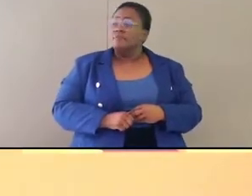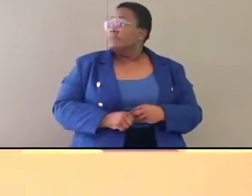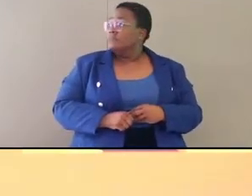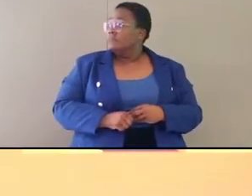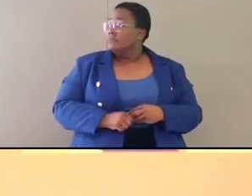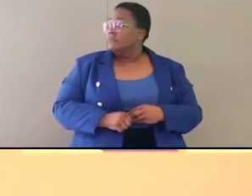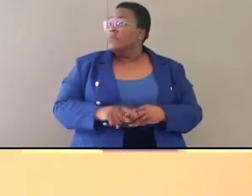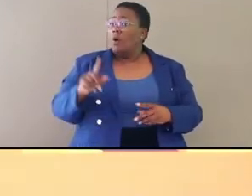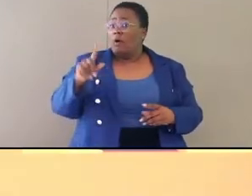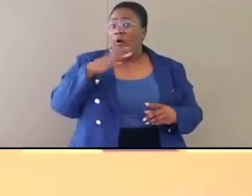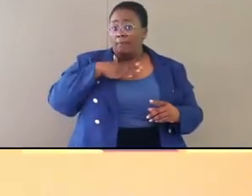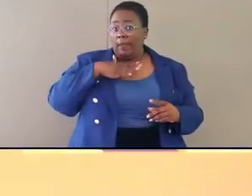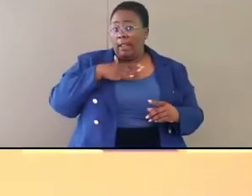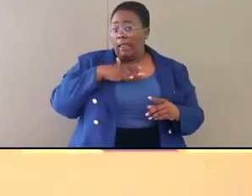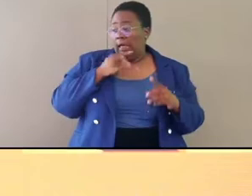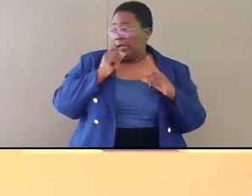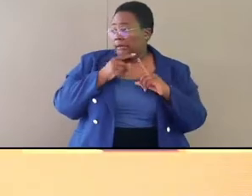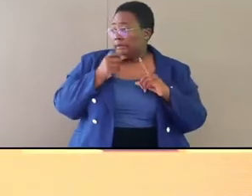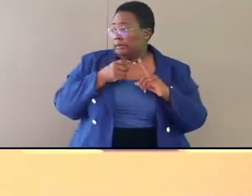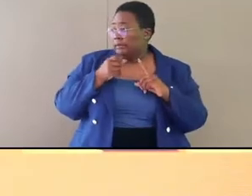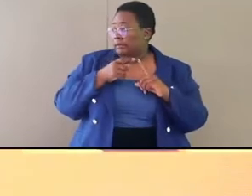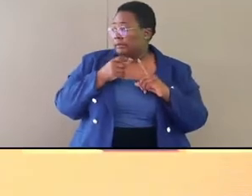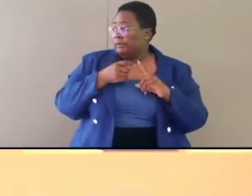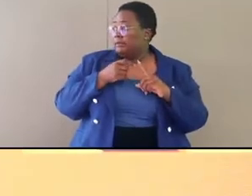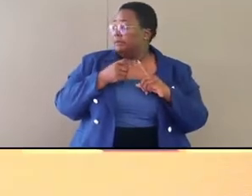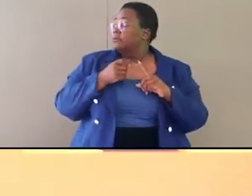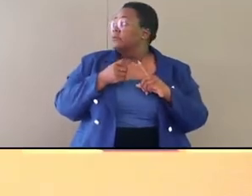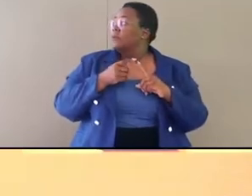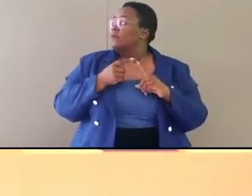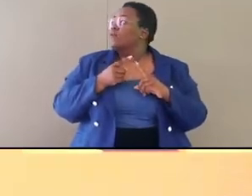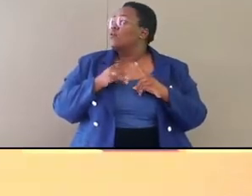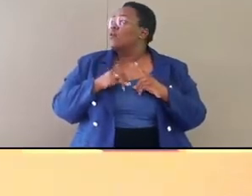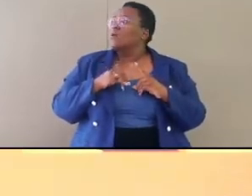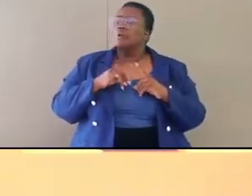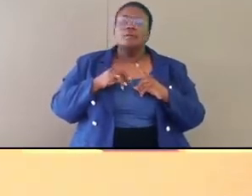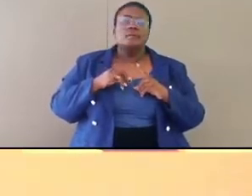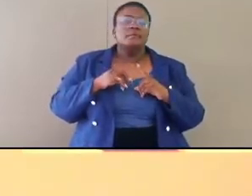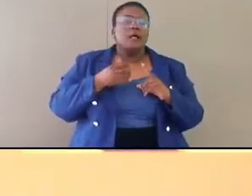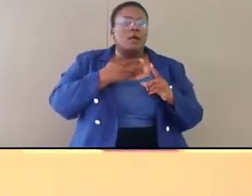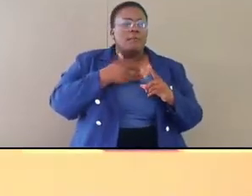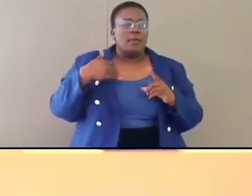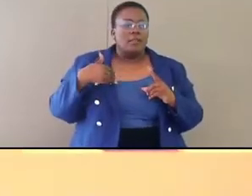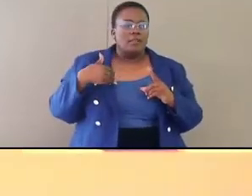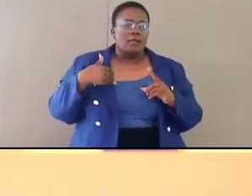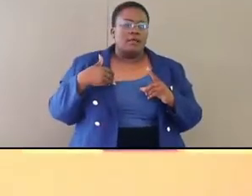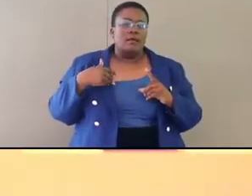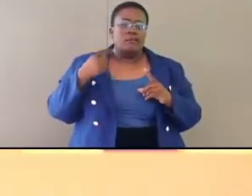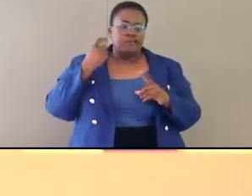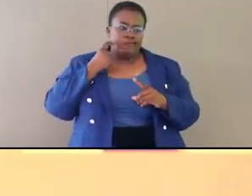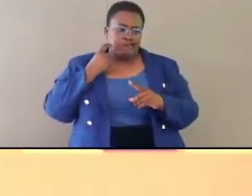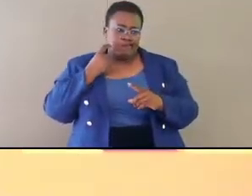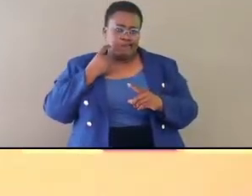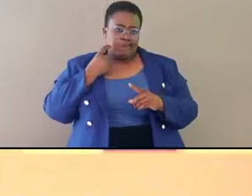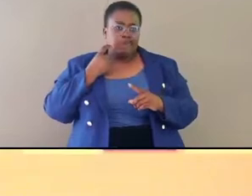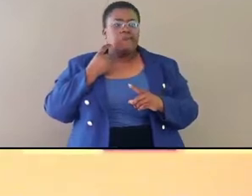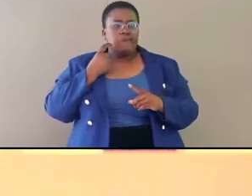I like this one of the maternal support because I was just saying here that